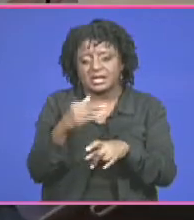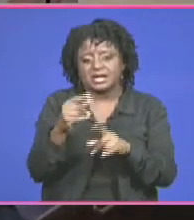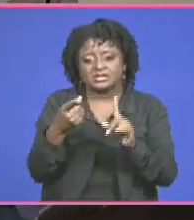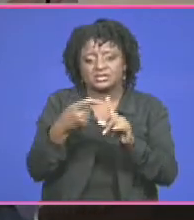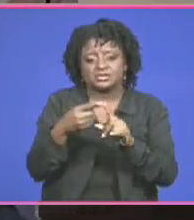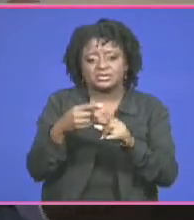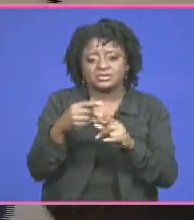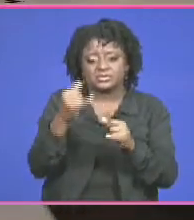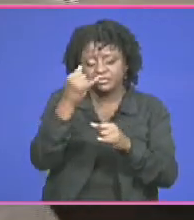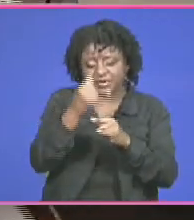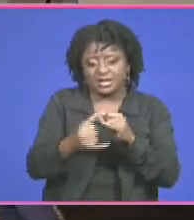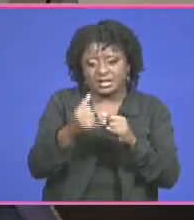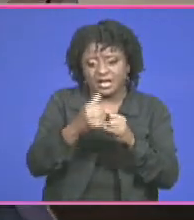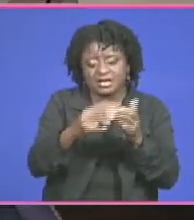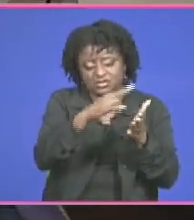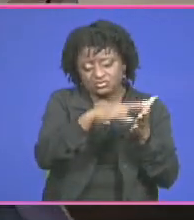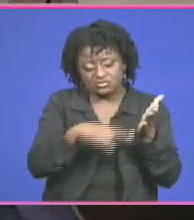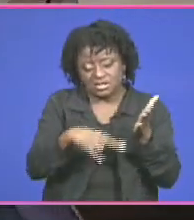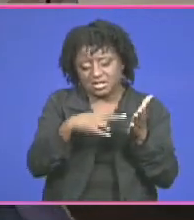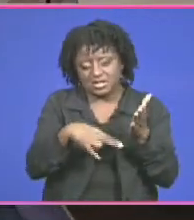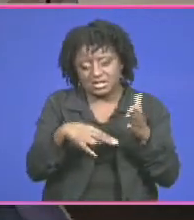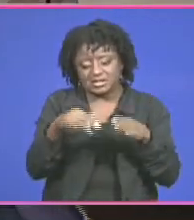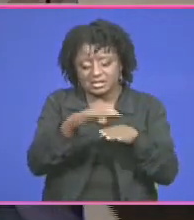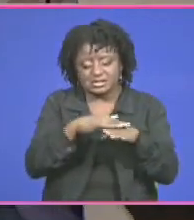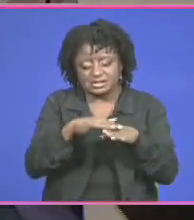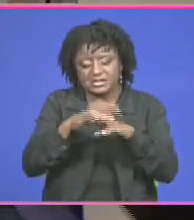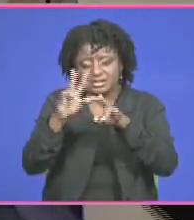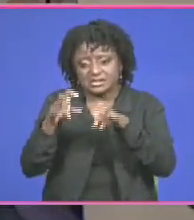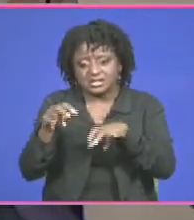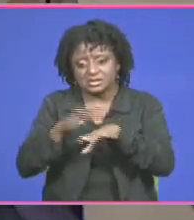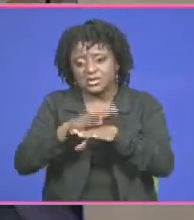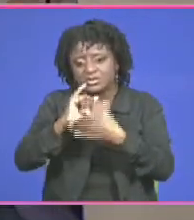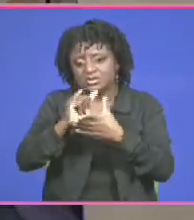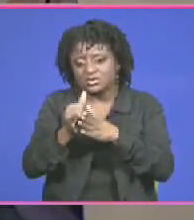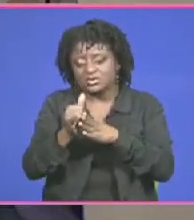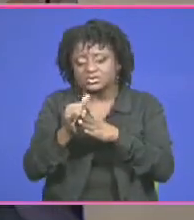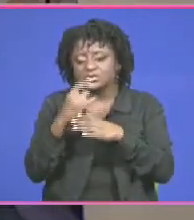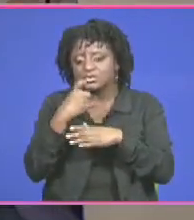finalize the reading of the skin test on those that were screened after.